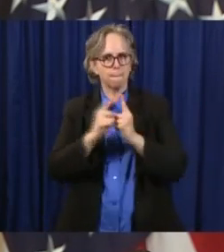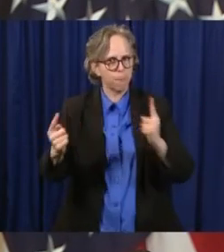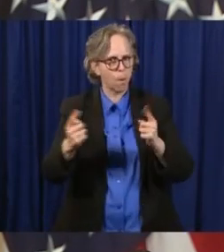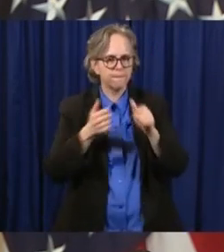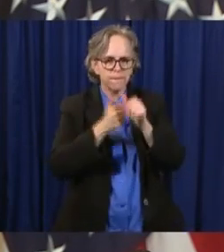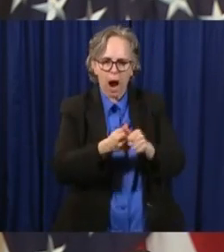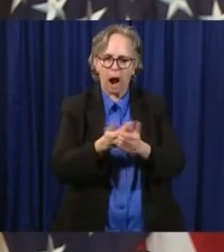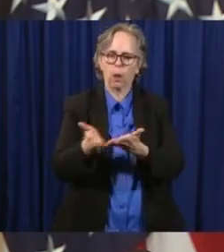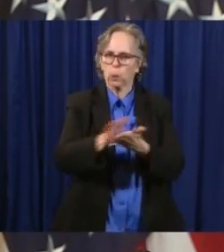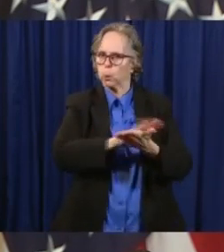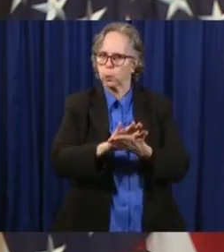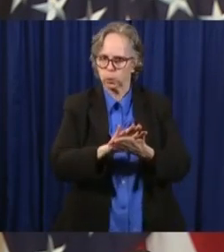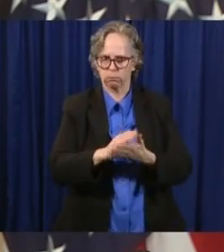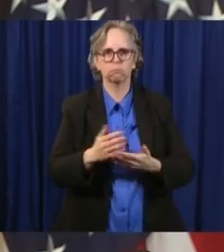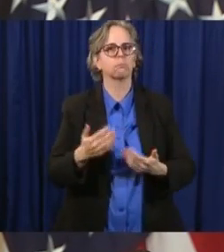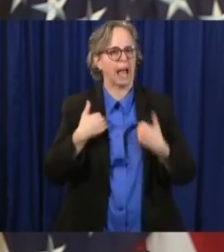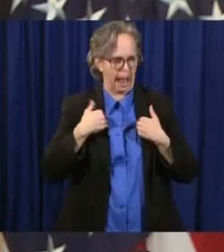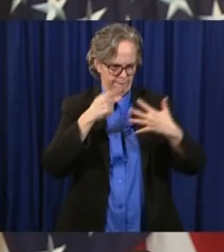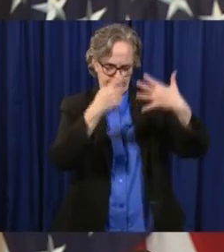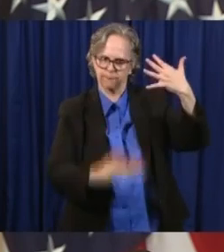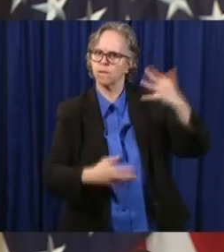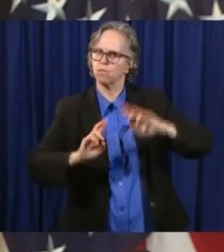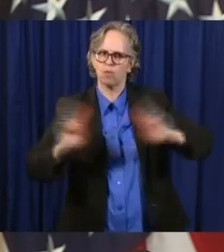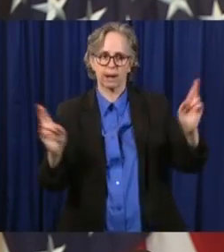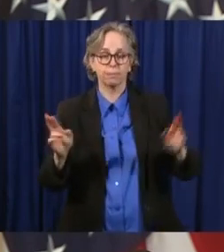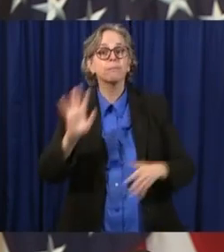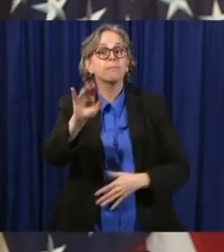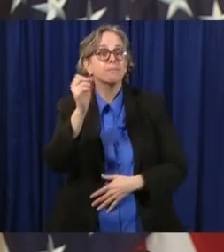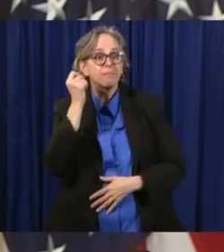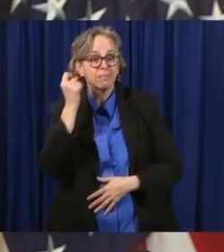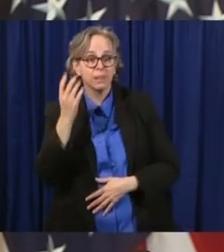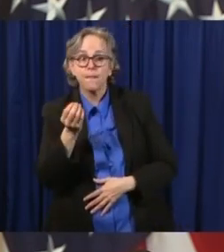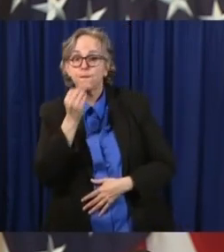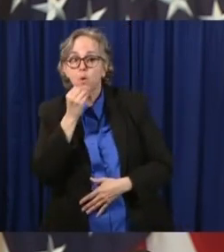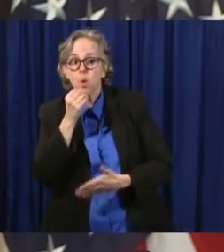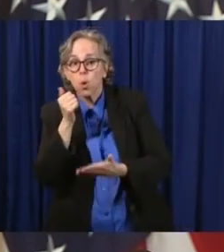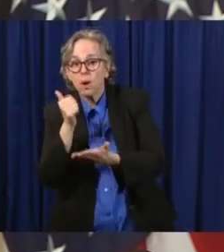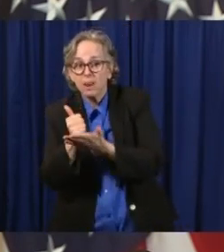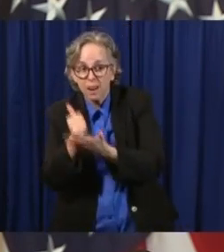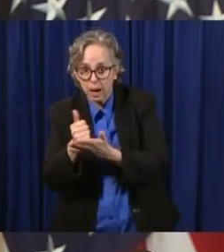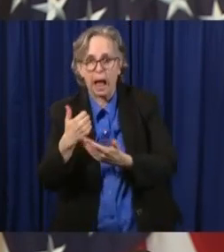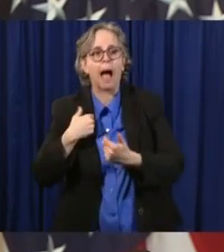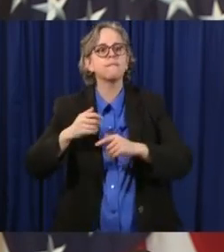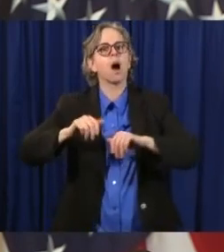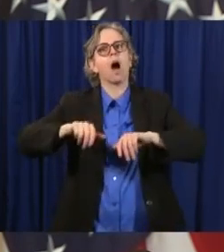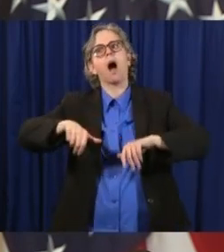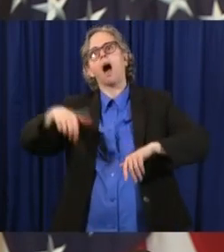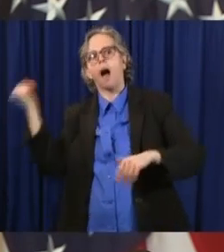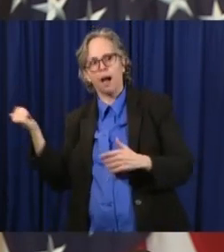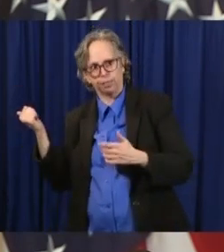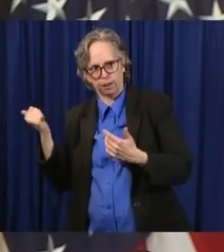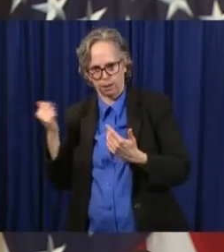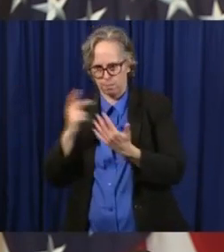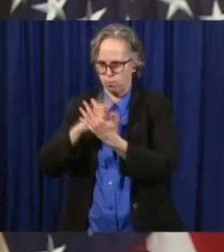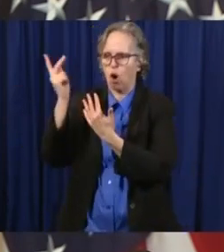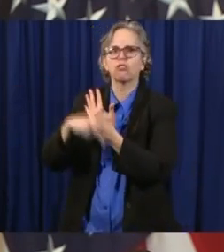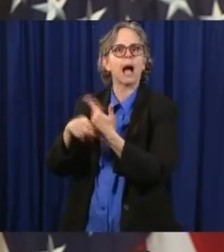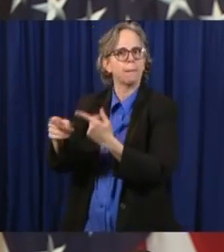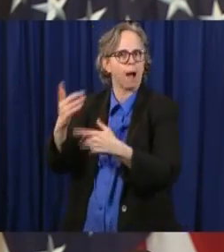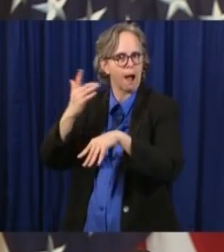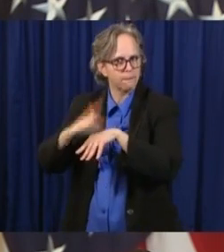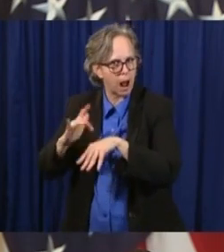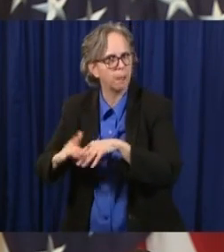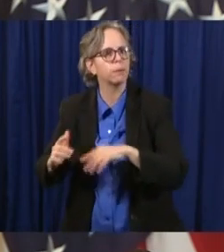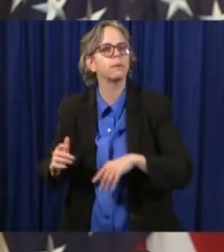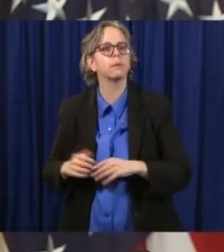Nutrition assistance is another key ODJFS program that is critical at this time. As the governor shared yesterday, JFS